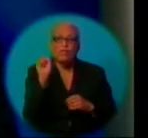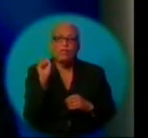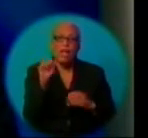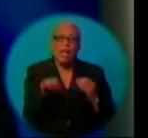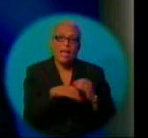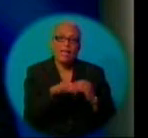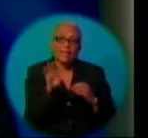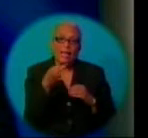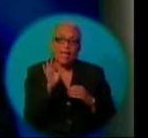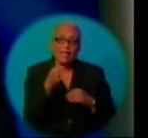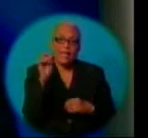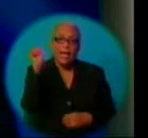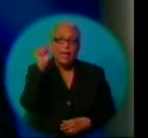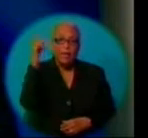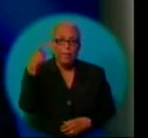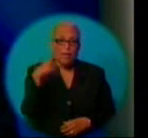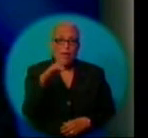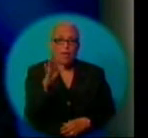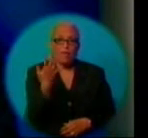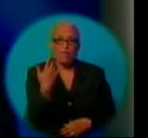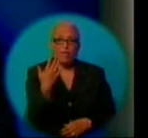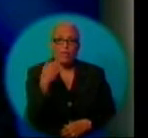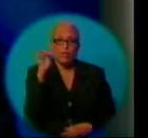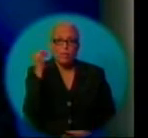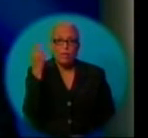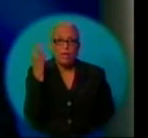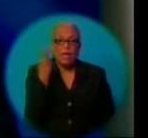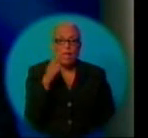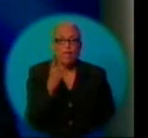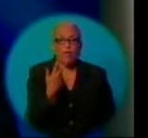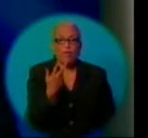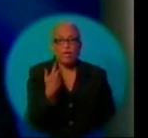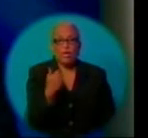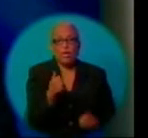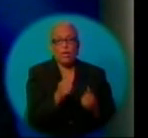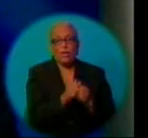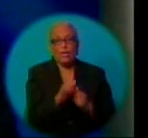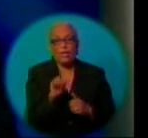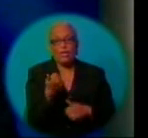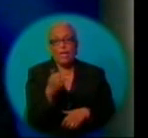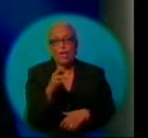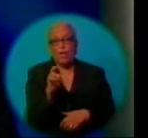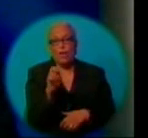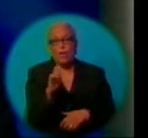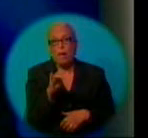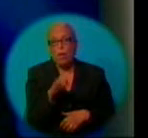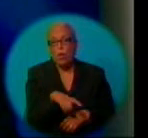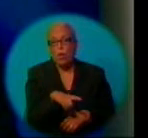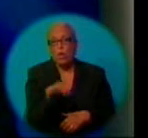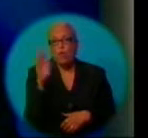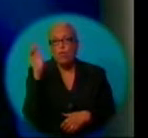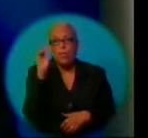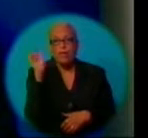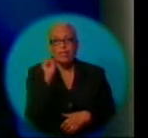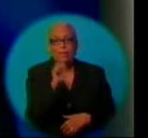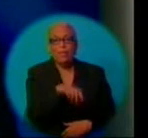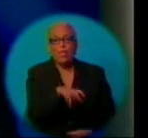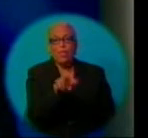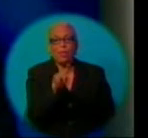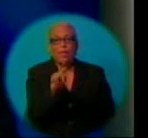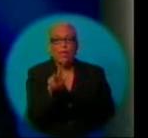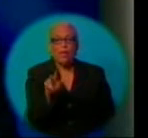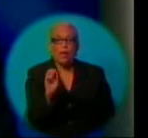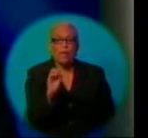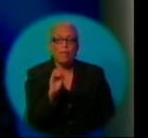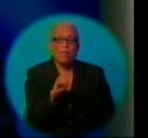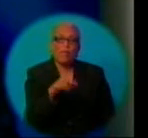added 19. Andre Pierre had 15, while Jamar Headley had 13 points and 10 rebounds. Ramon Simmons scored